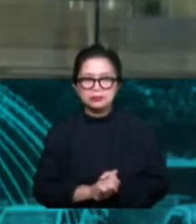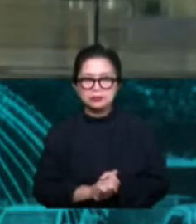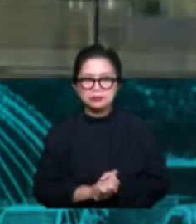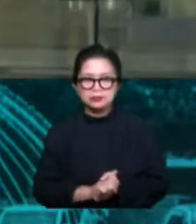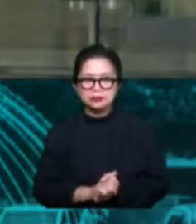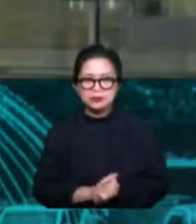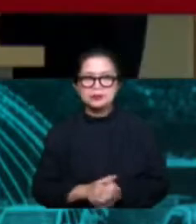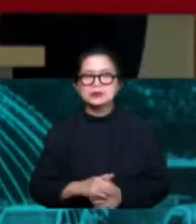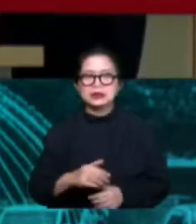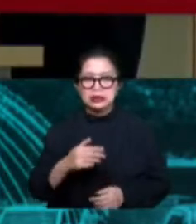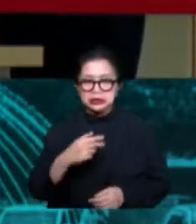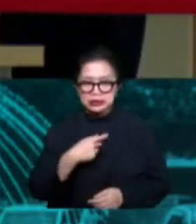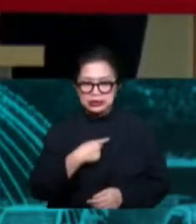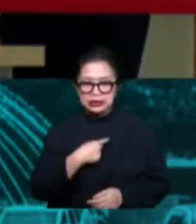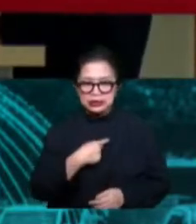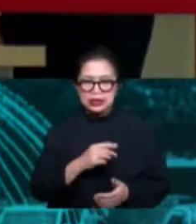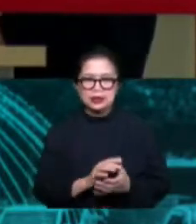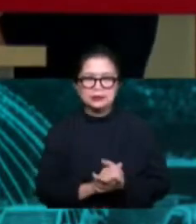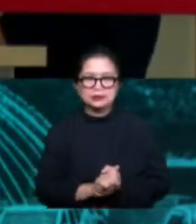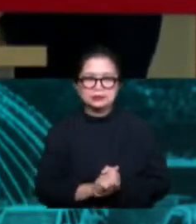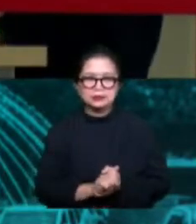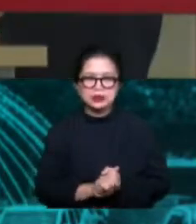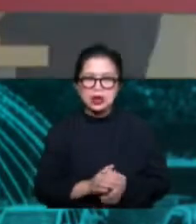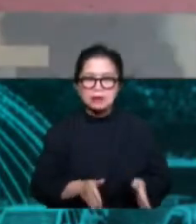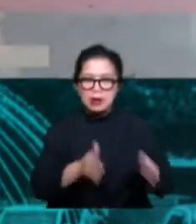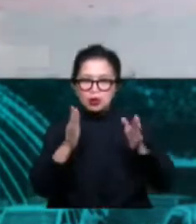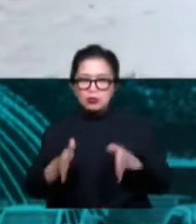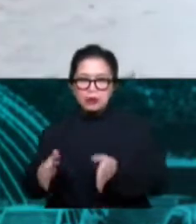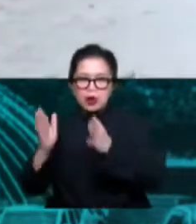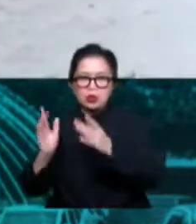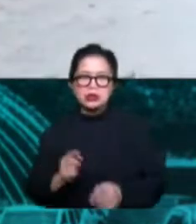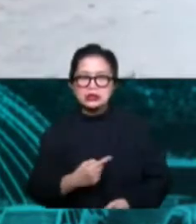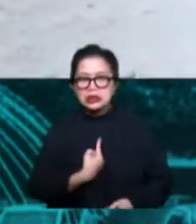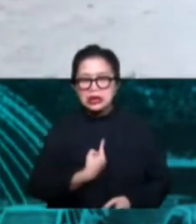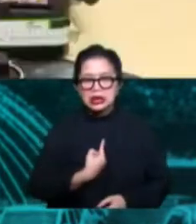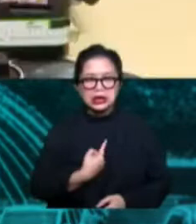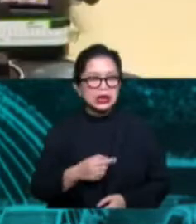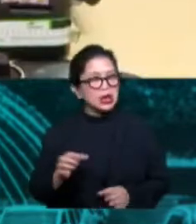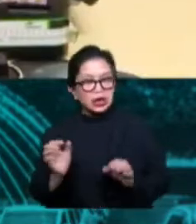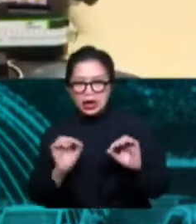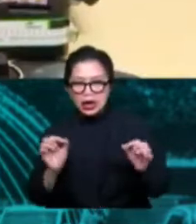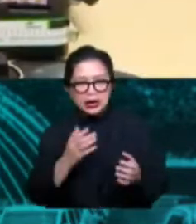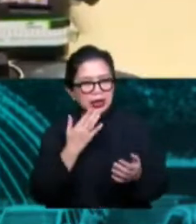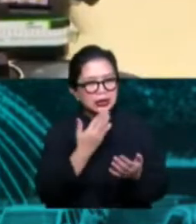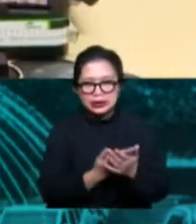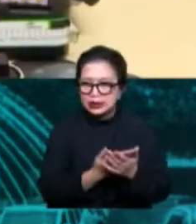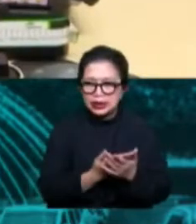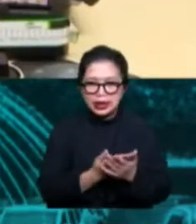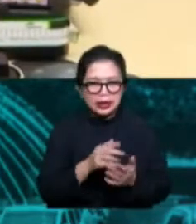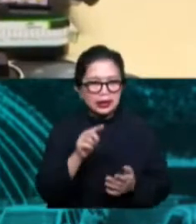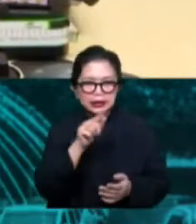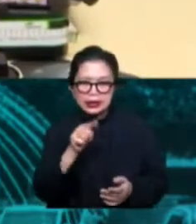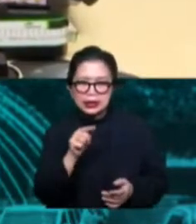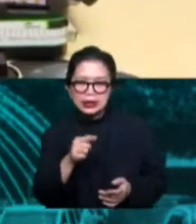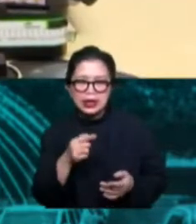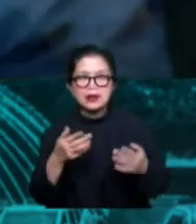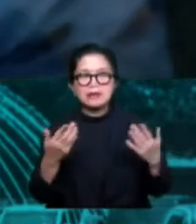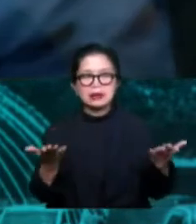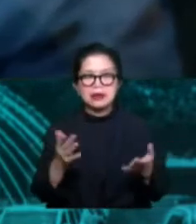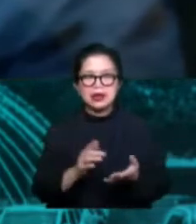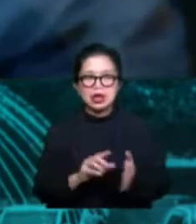you know, the waving for the walking area. Sometimes they don't care